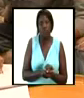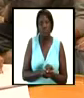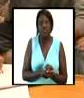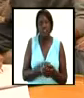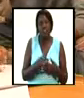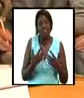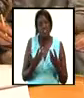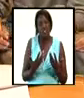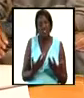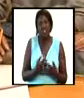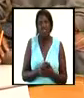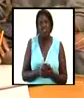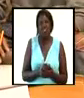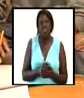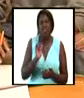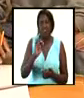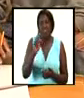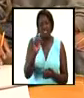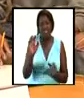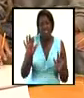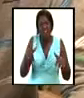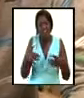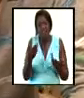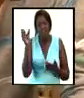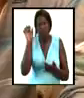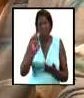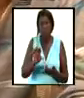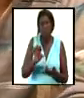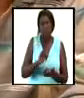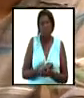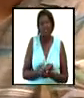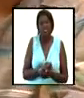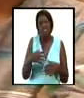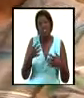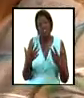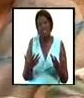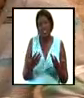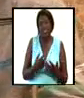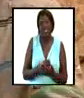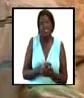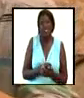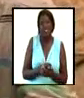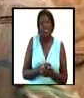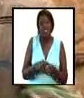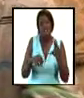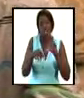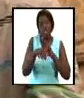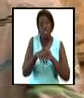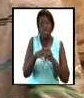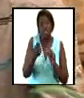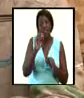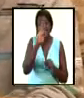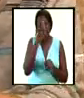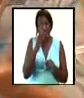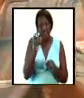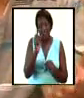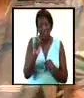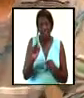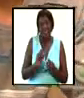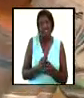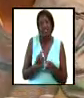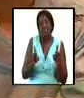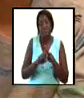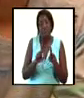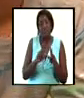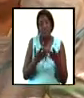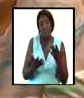Ish, Kavanda. What? Your handwriting. Come on. Doctors have an ugly handwriting. I might